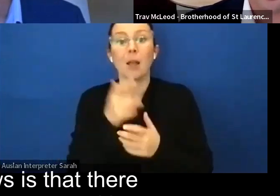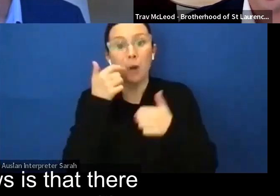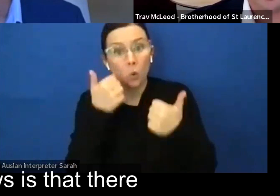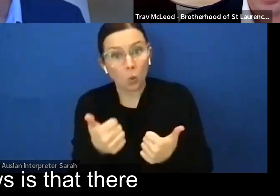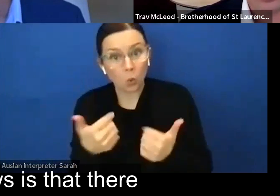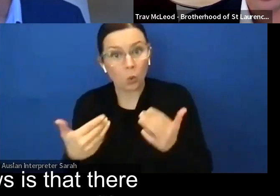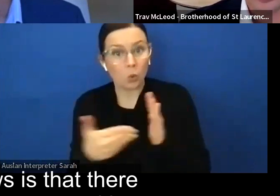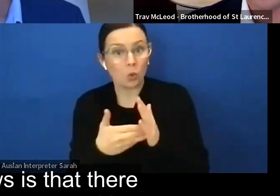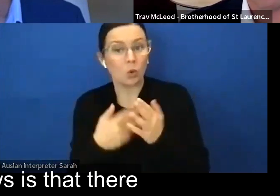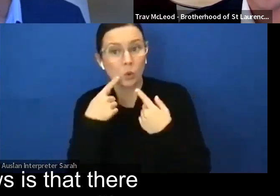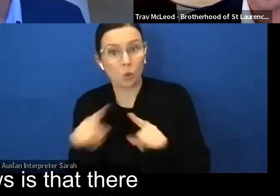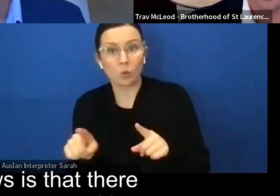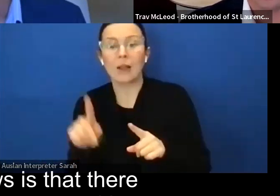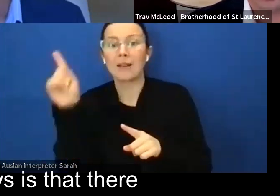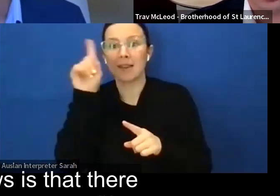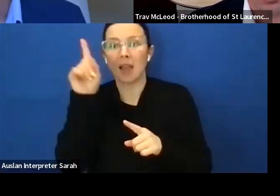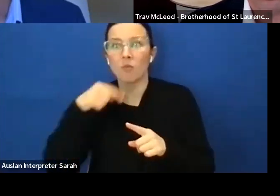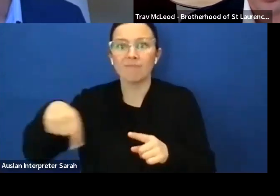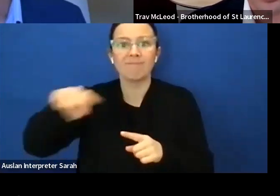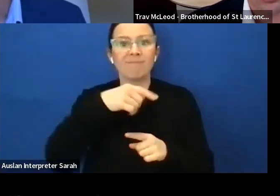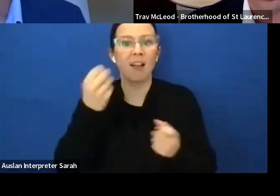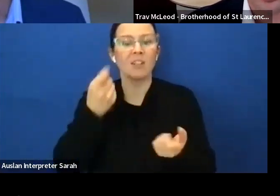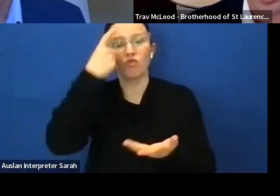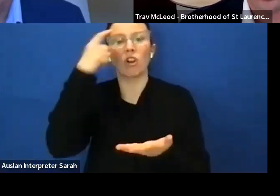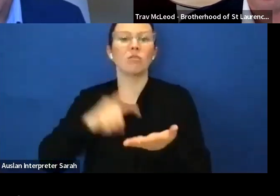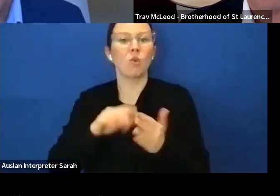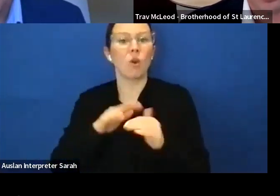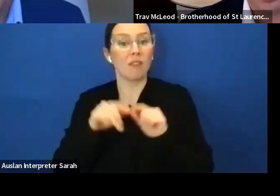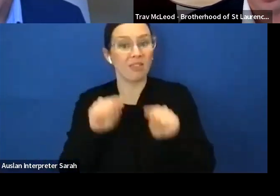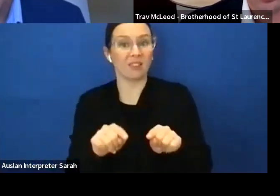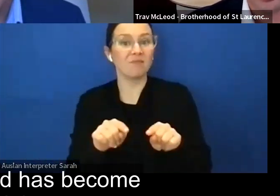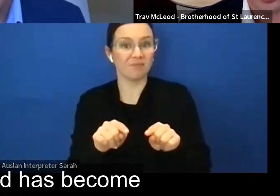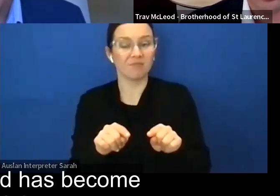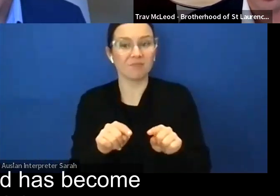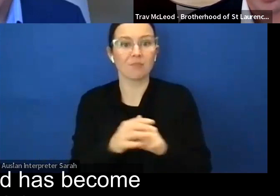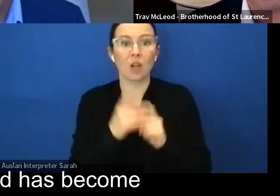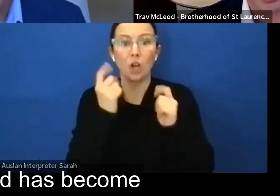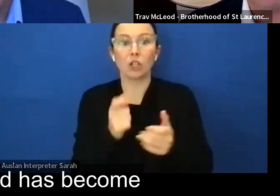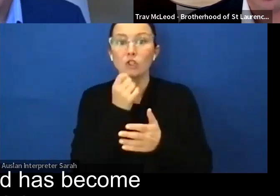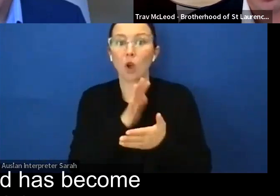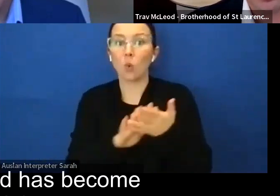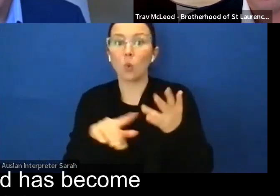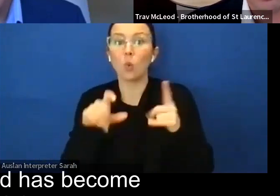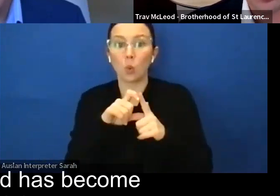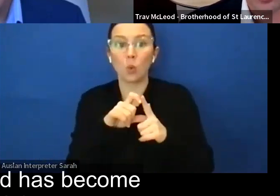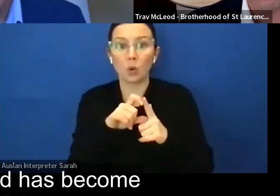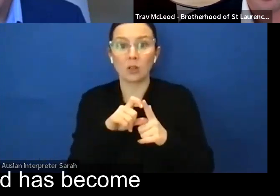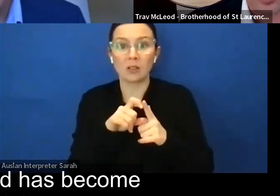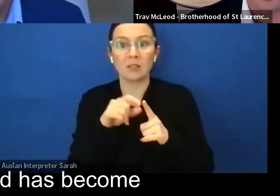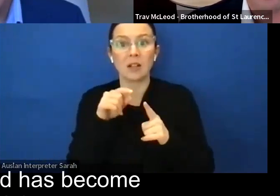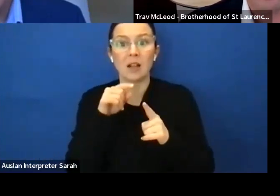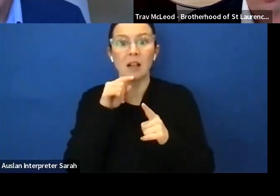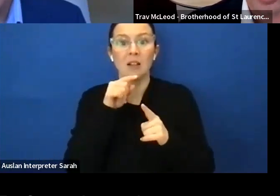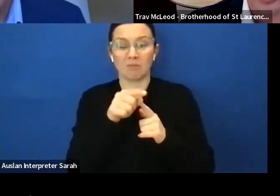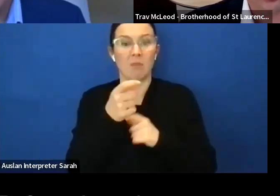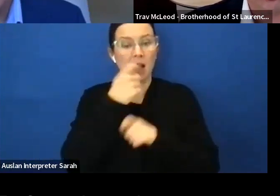there is now collective recognition of this across the country. Early childhood has become very much Highway